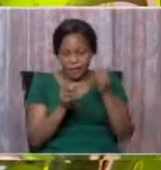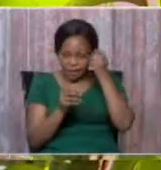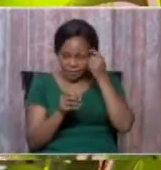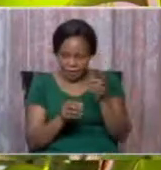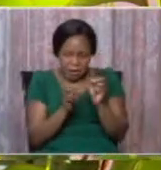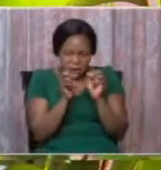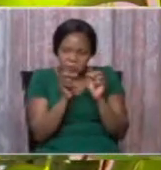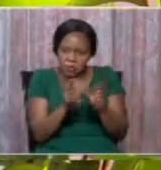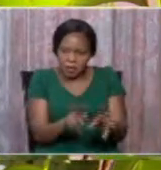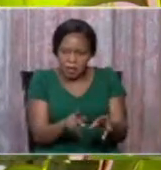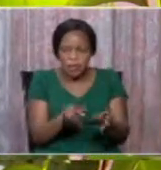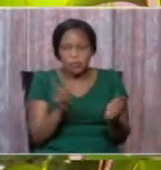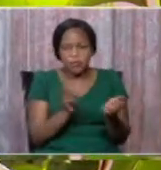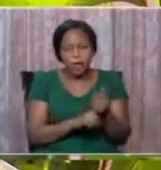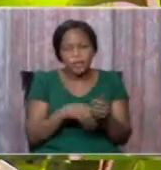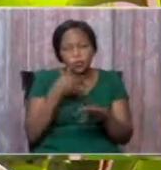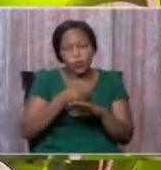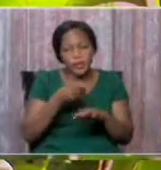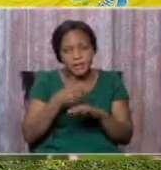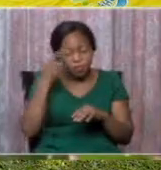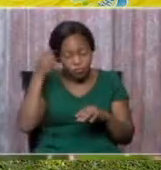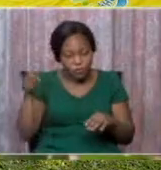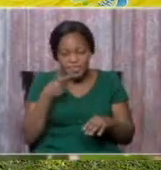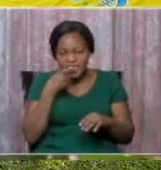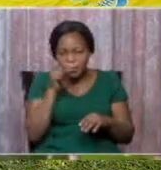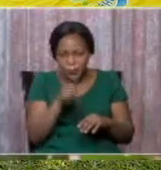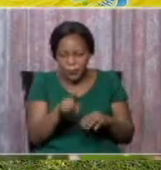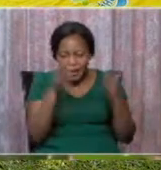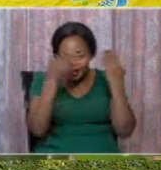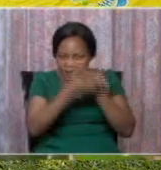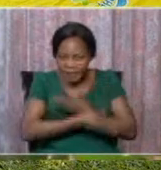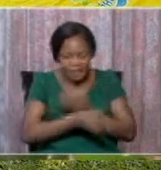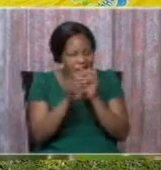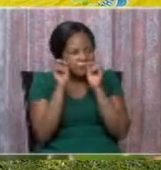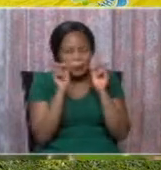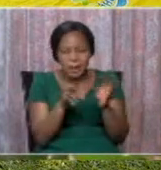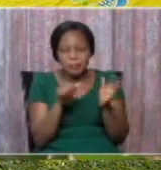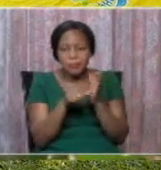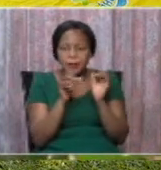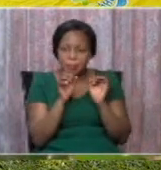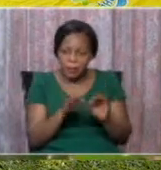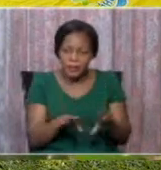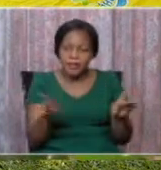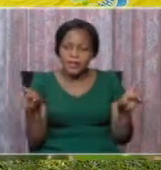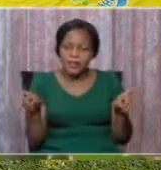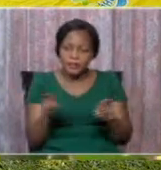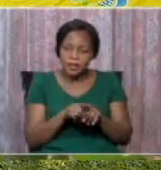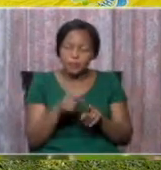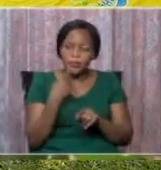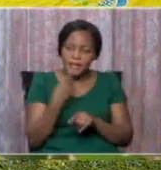normal. It's not that you have a weird mind that you're dreaming about a beautiful girl. No, it's just